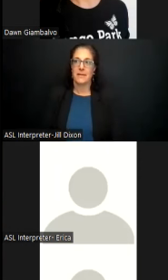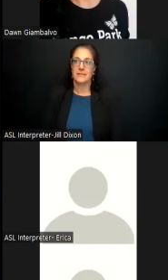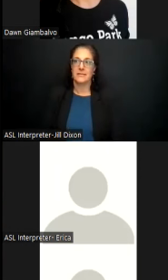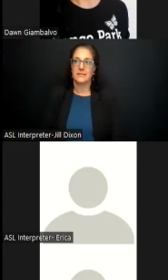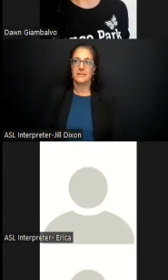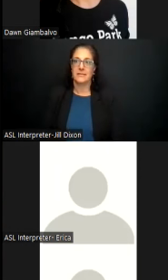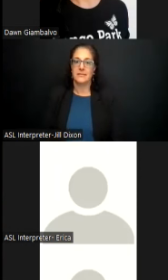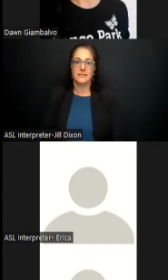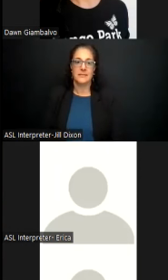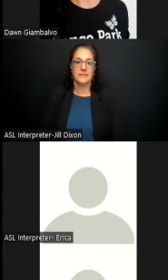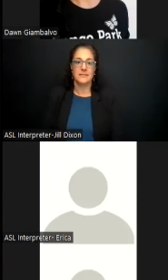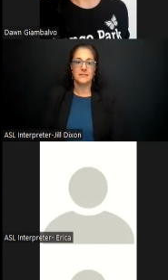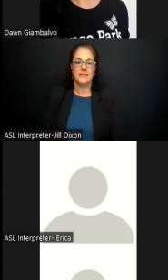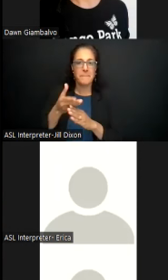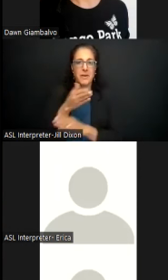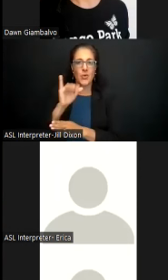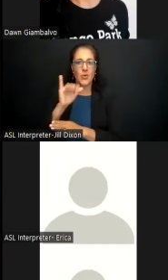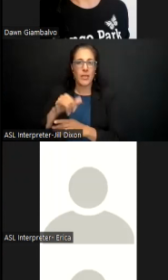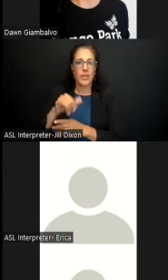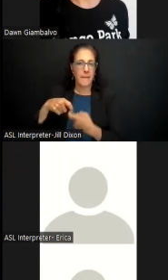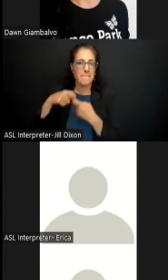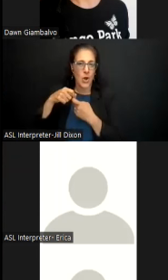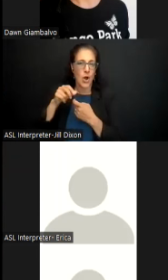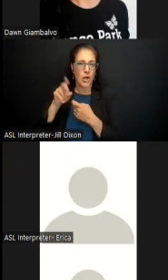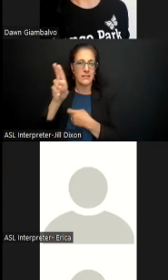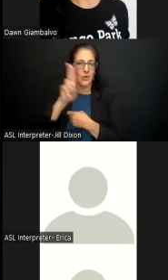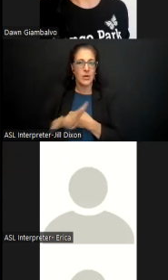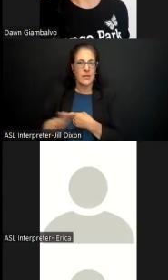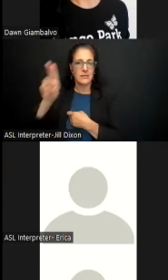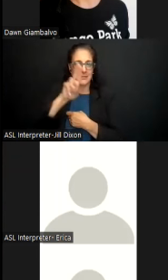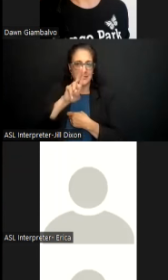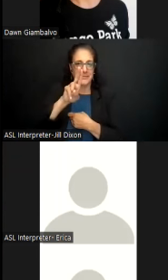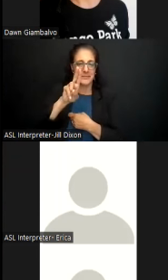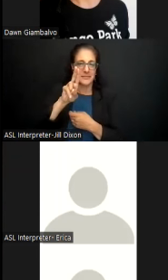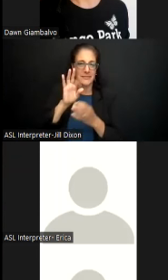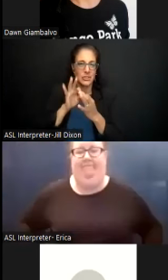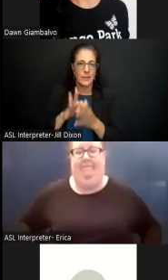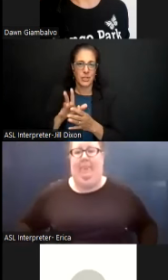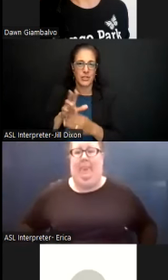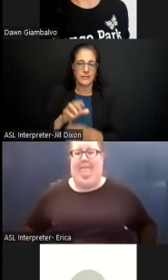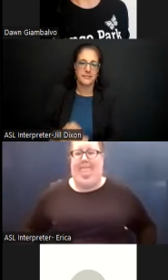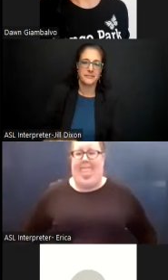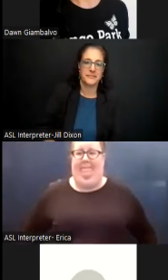Before we do that, Greg, Yep. let's just pause for the translators.